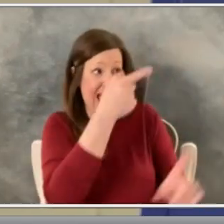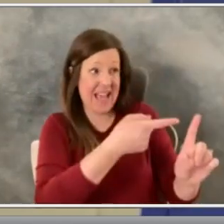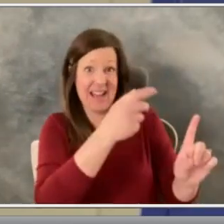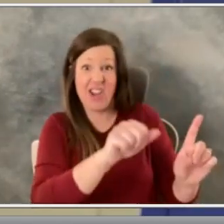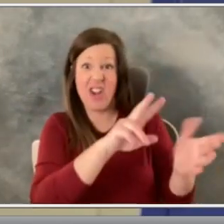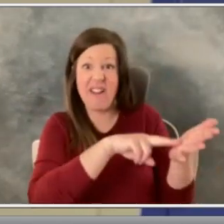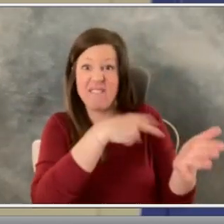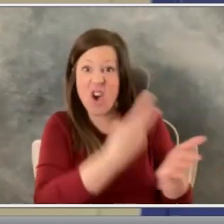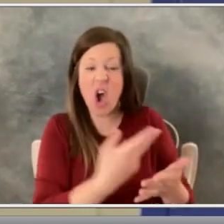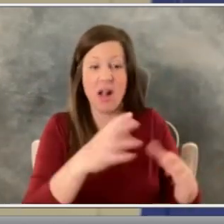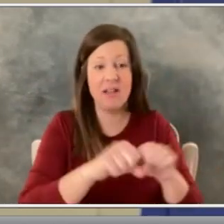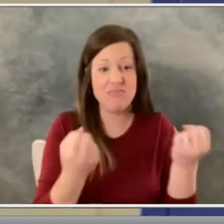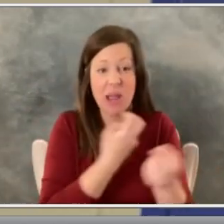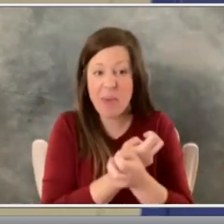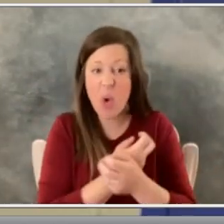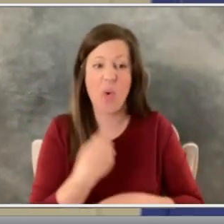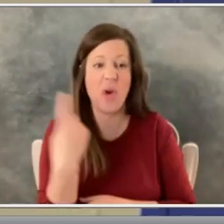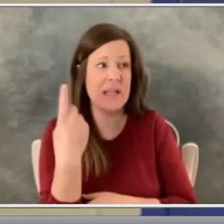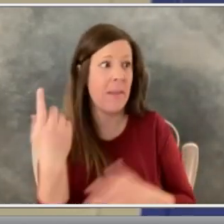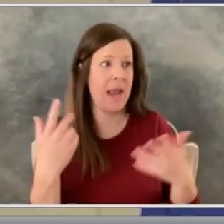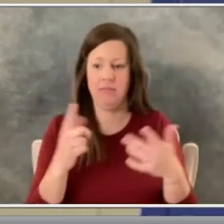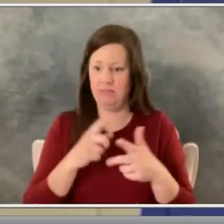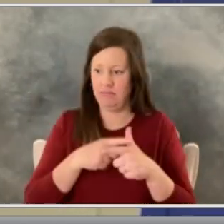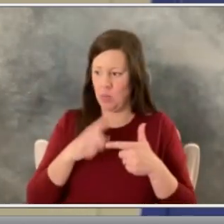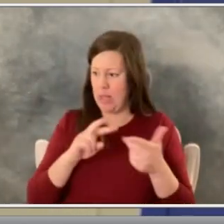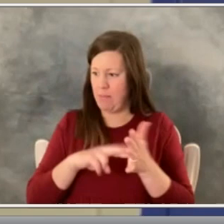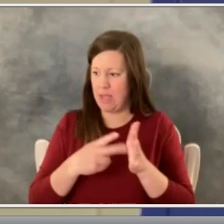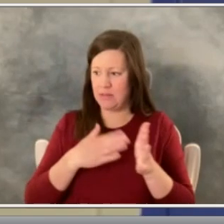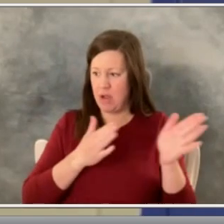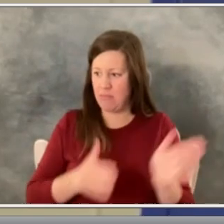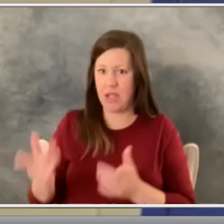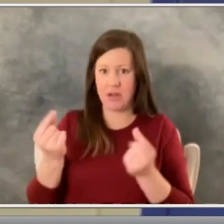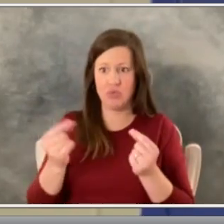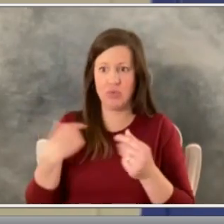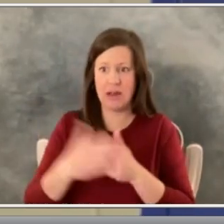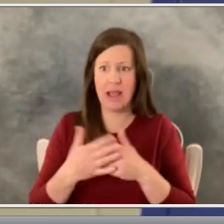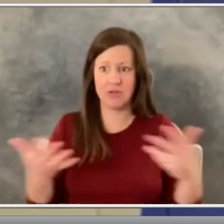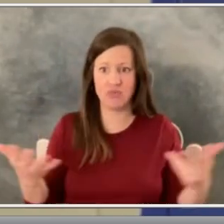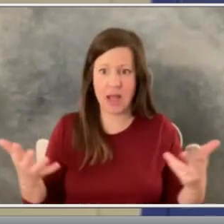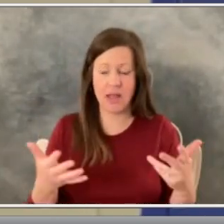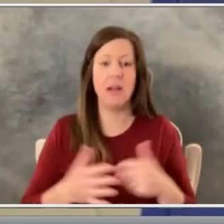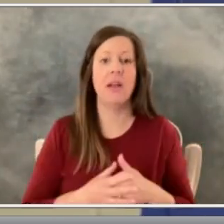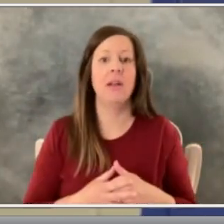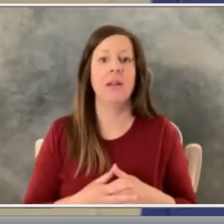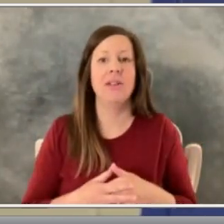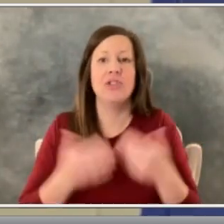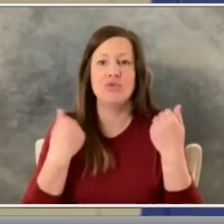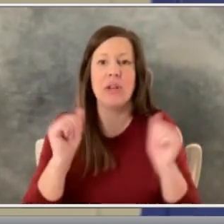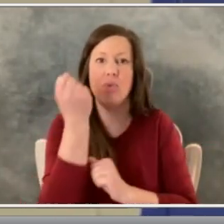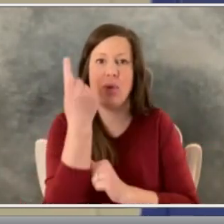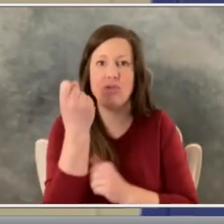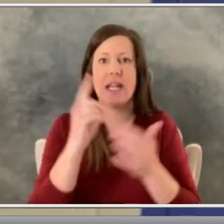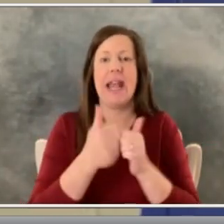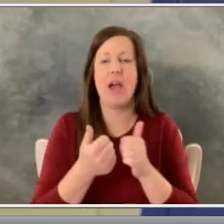plan? And I've gone through that list over and over again, trying to understand how to prepare myself.